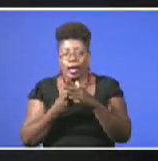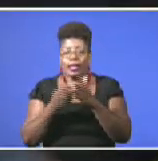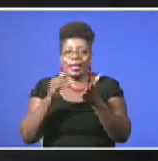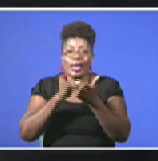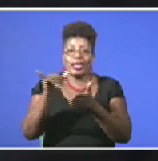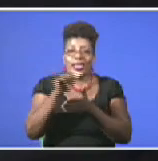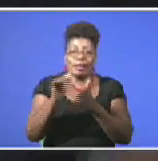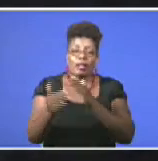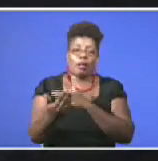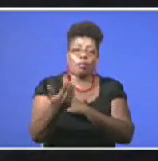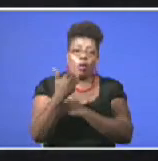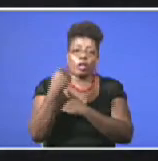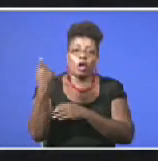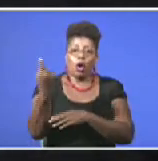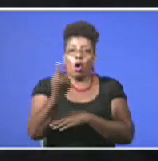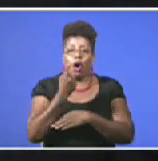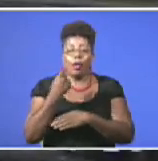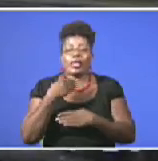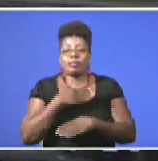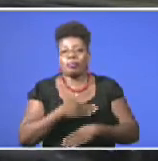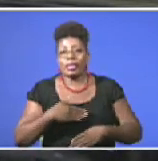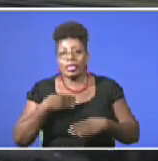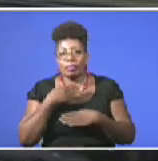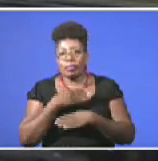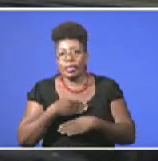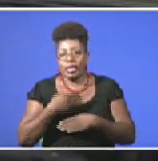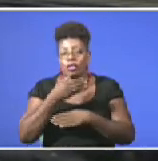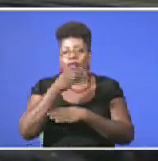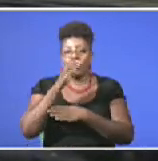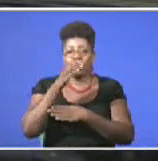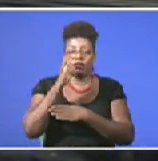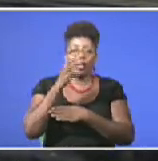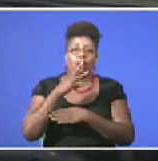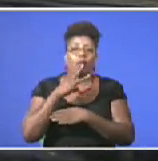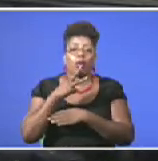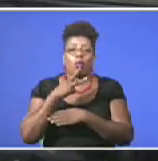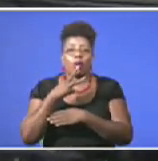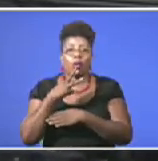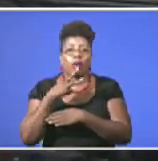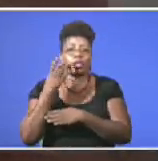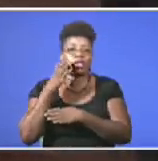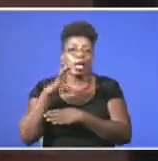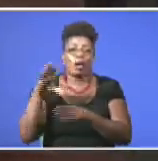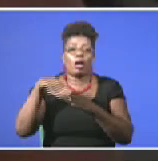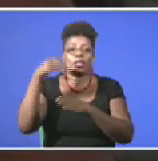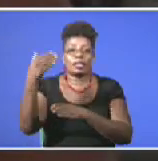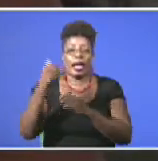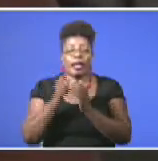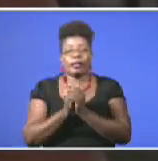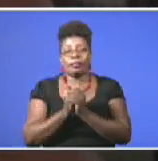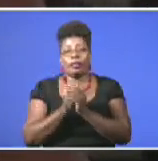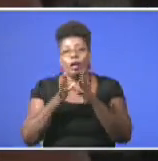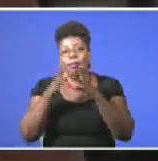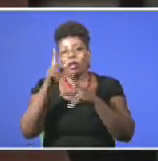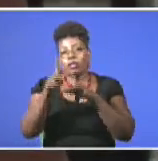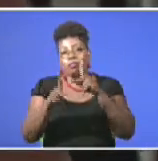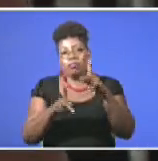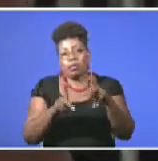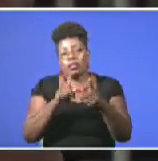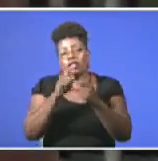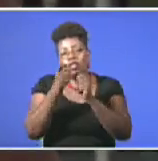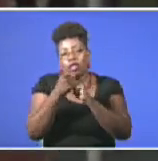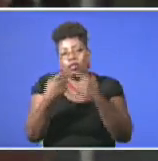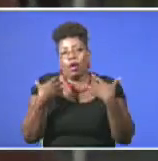morning. And always, please, please hydrate. Get that water in. It's hot outside. For most people, adjusting to a